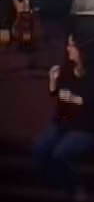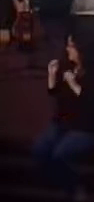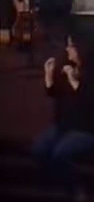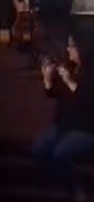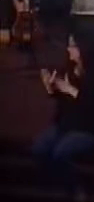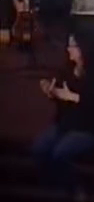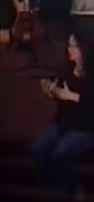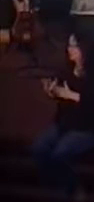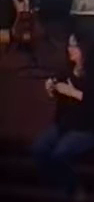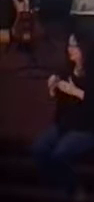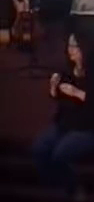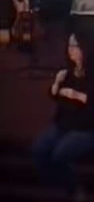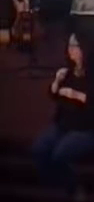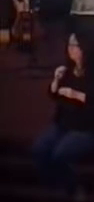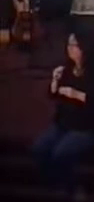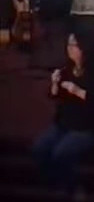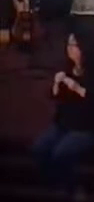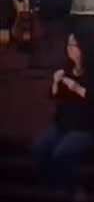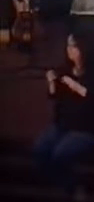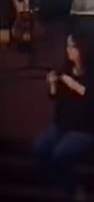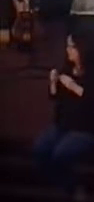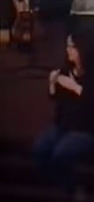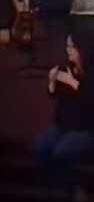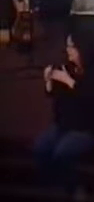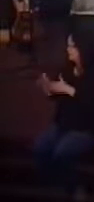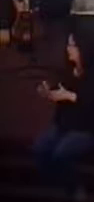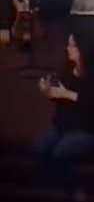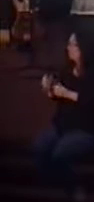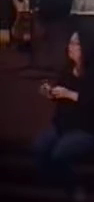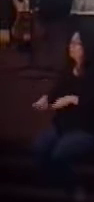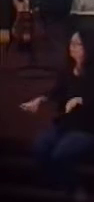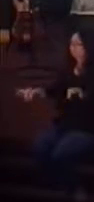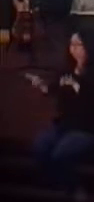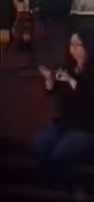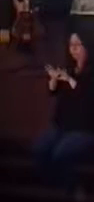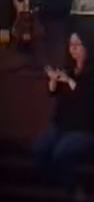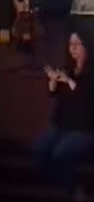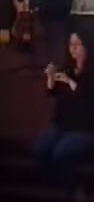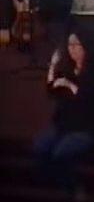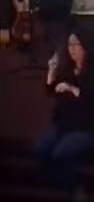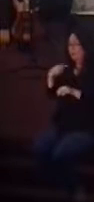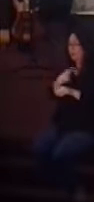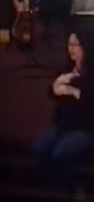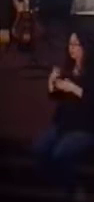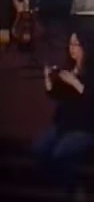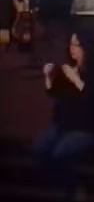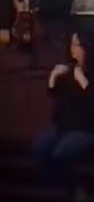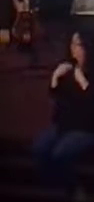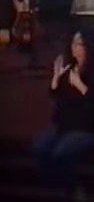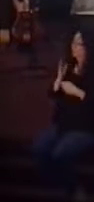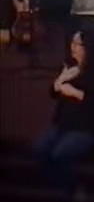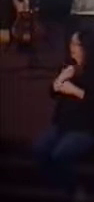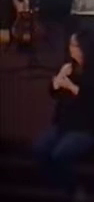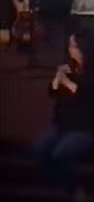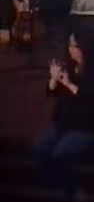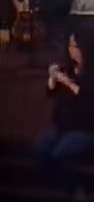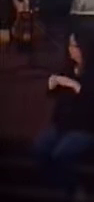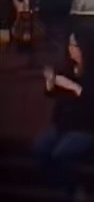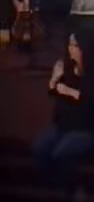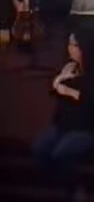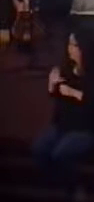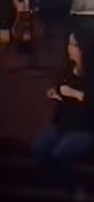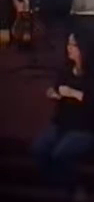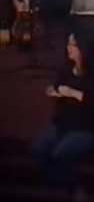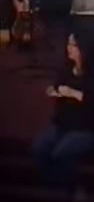a ministry leader, how it's important for us to take the liberty in Christ that we have and use creative platforms to share